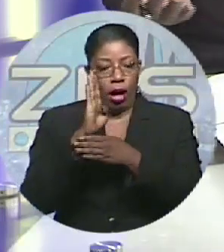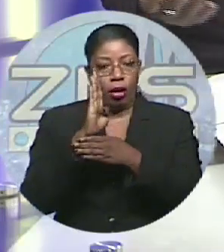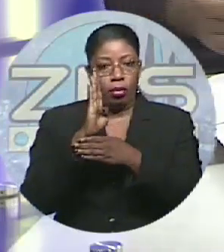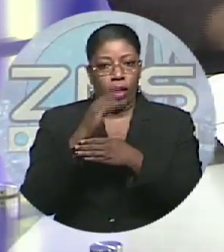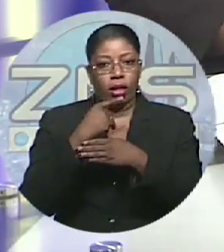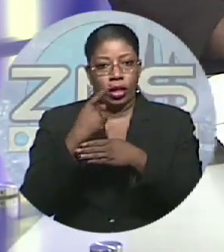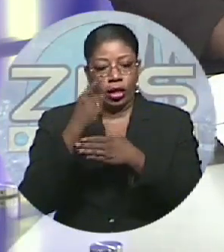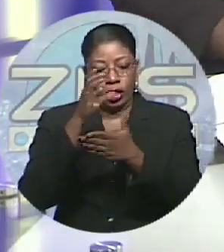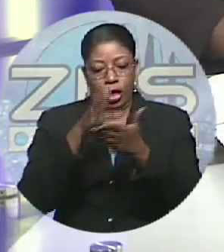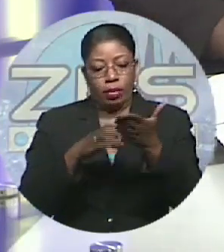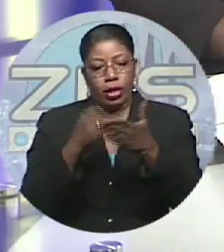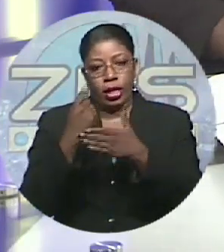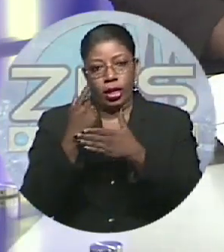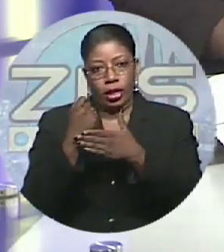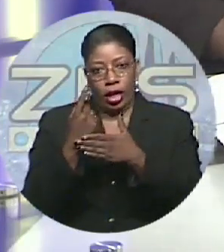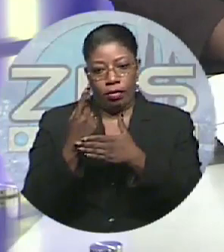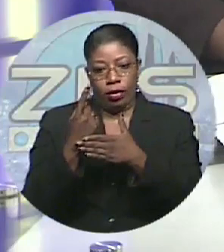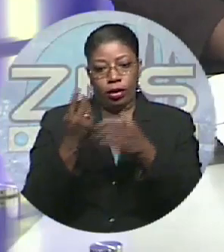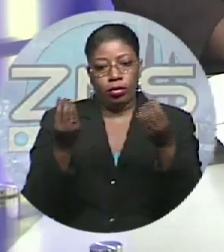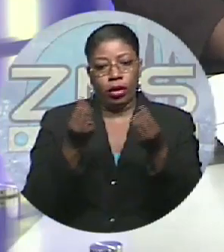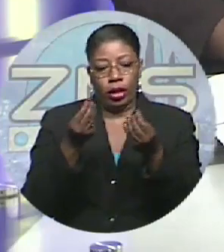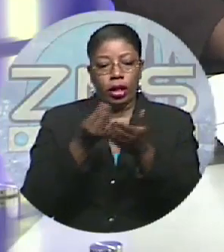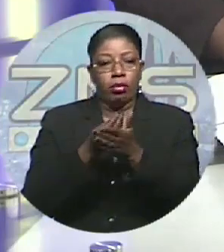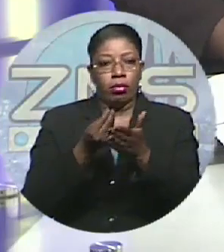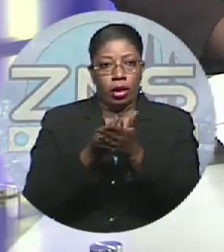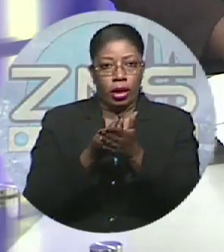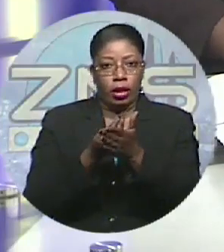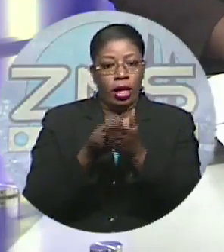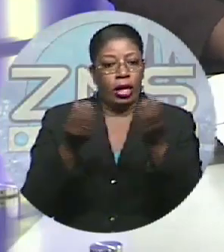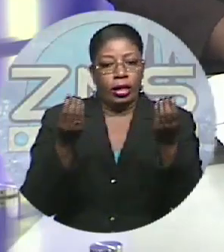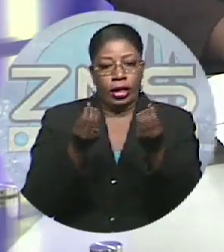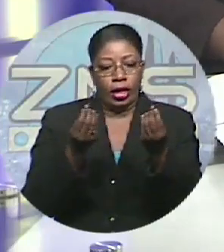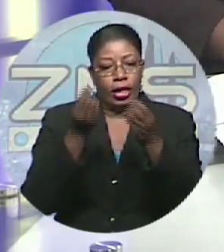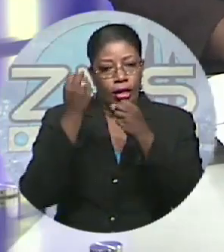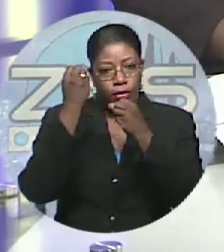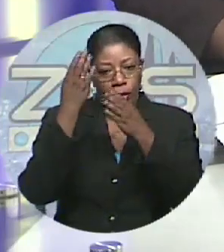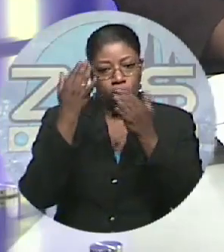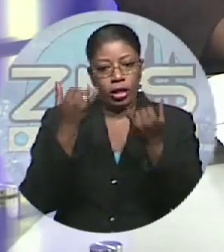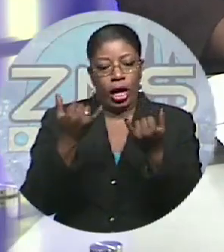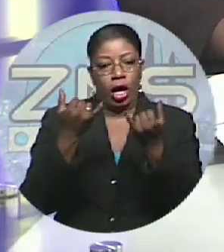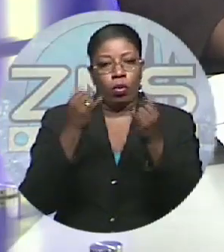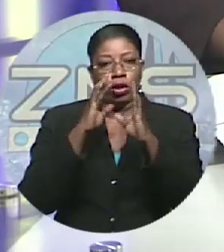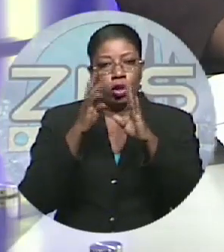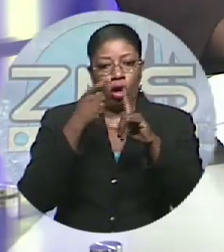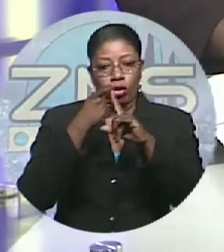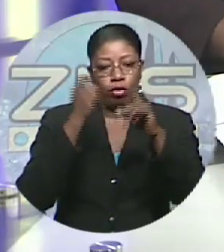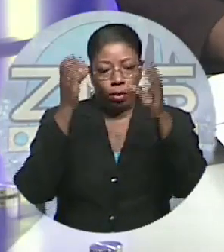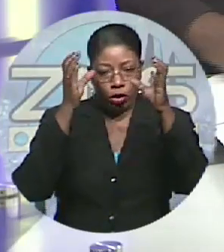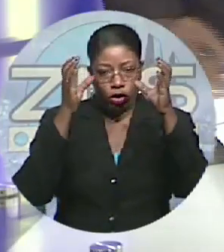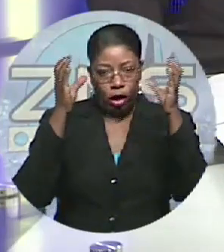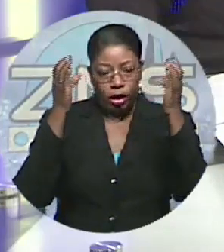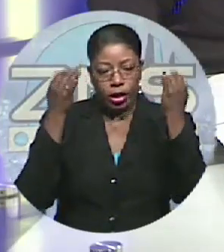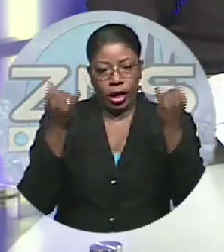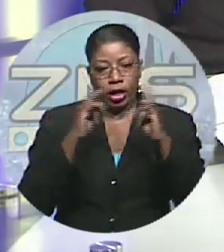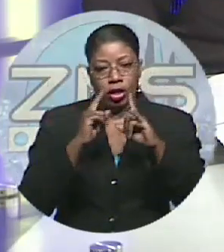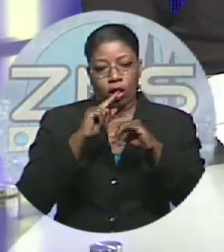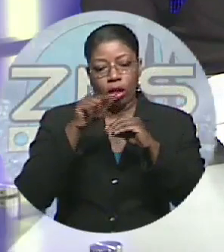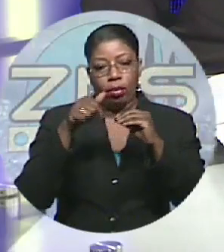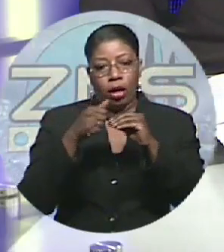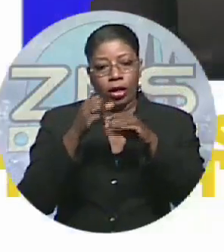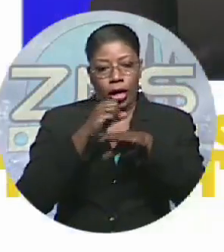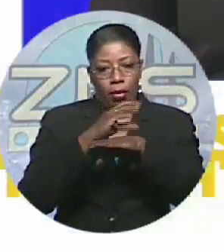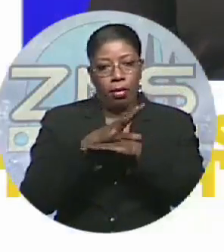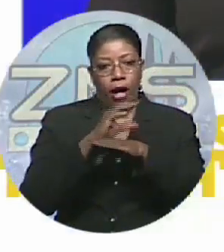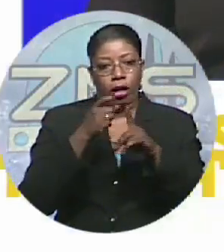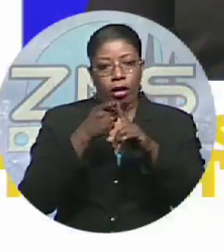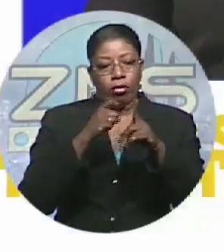yet opening. In fact, with no results in from those talks in China, more questions are surfacing tonight on the impact of this issue. Well,